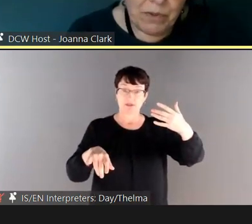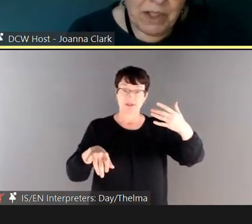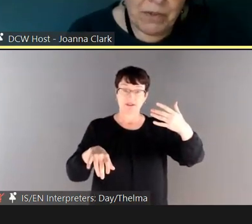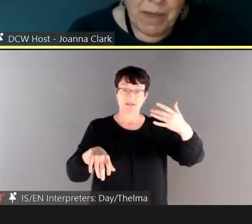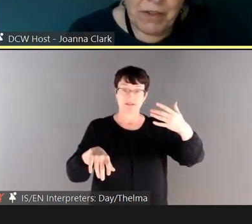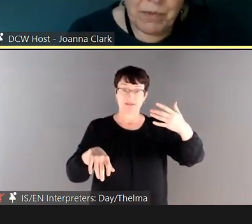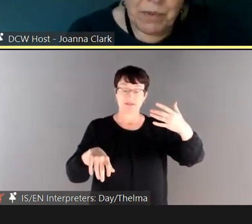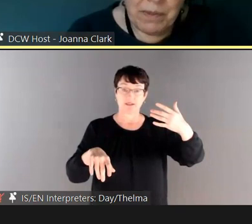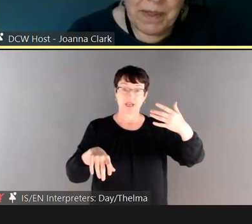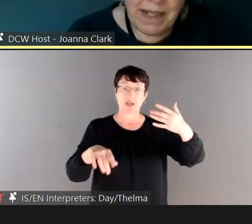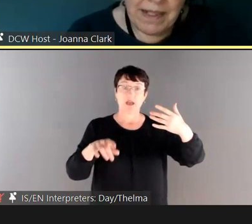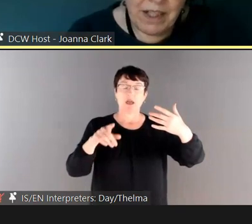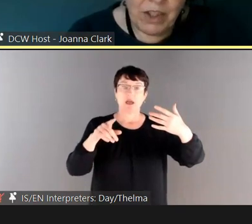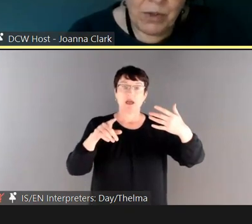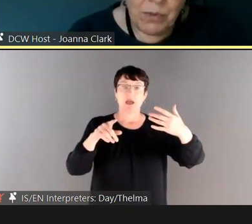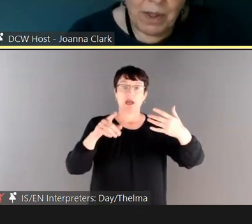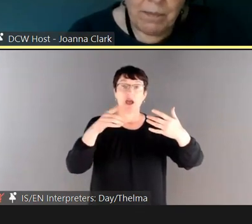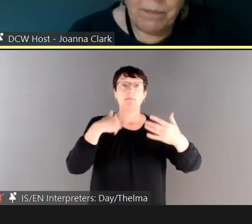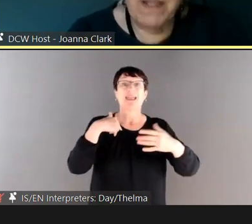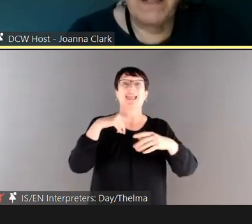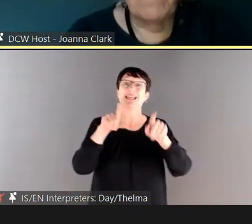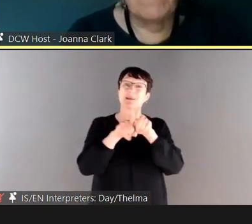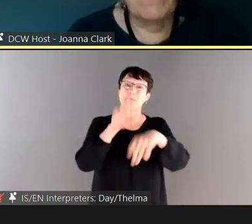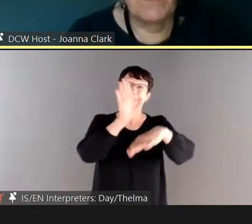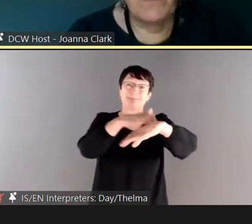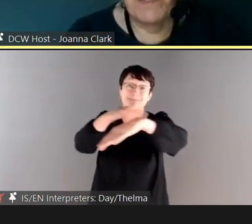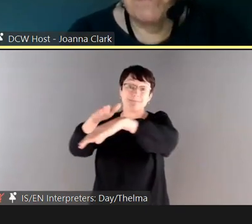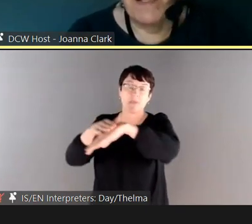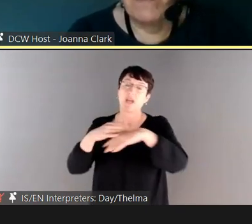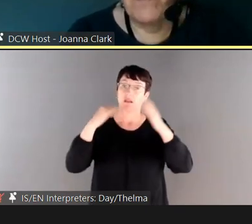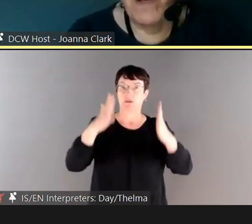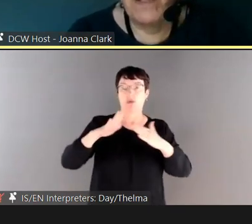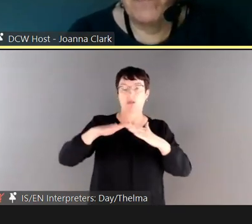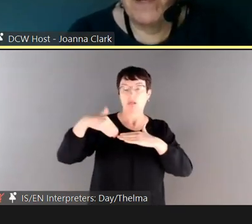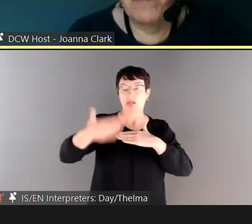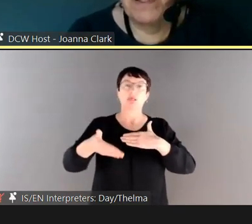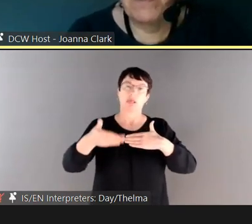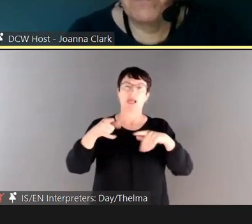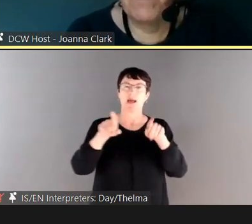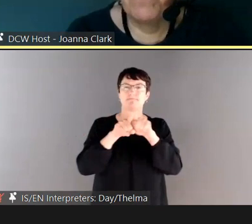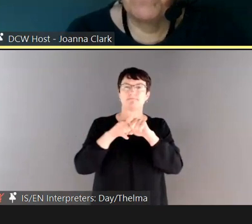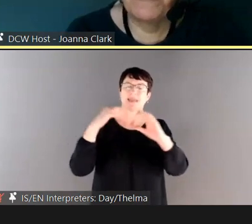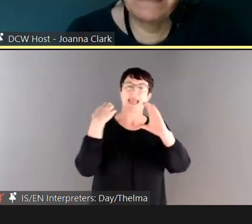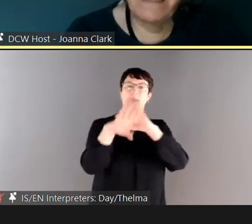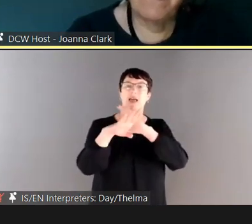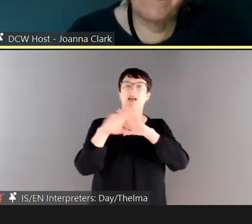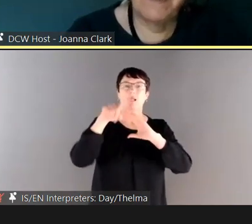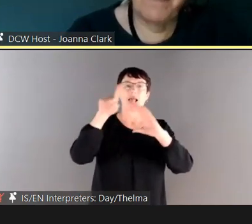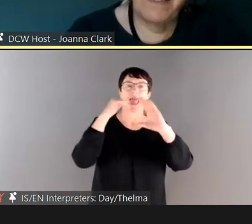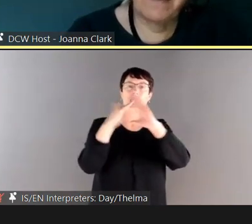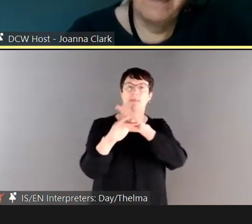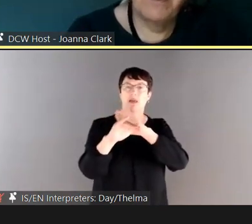will just remind you that we will be sending you a follow-up email as well, where we will ask you for more